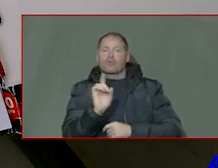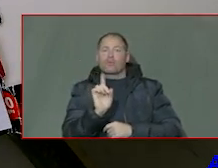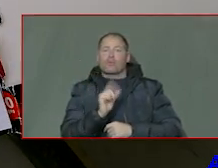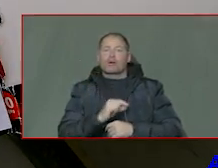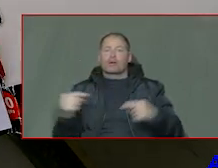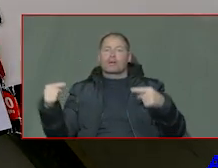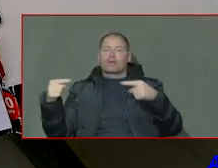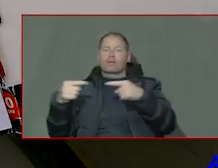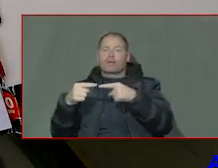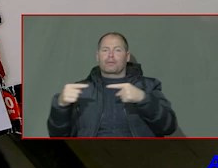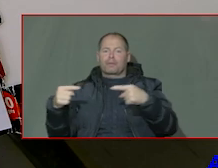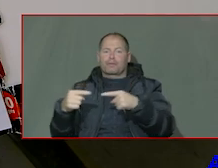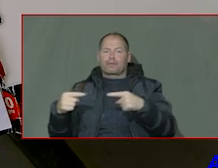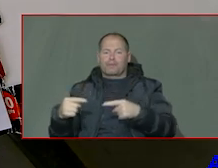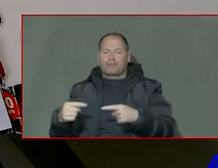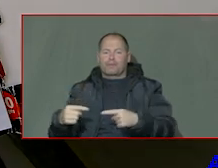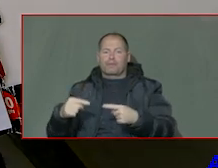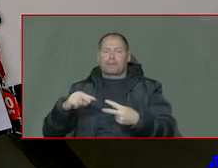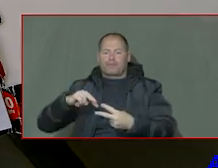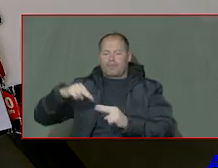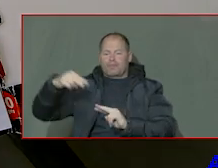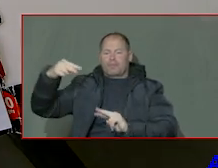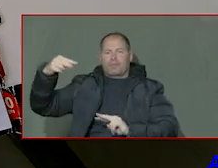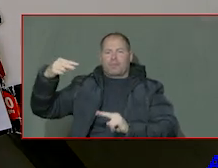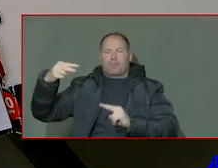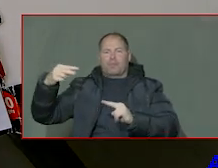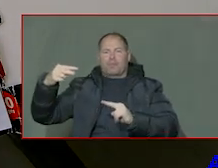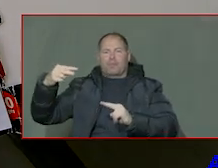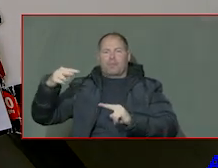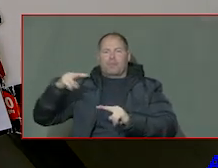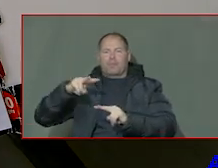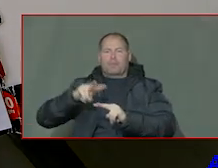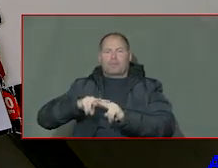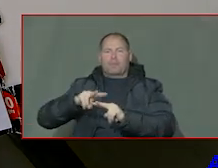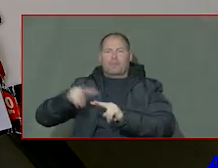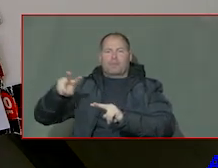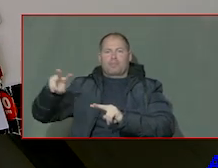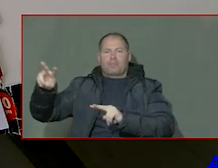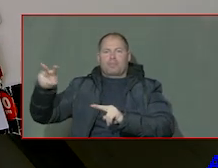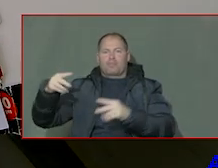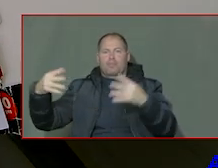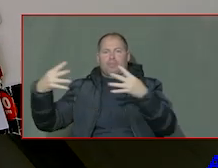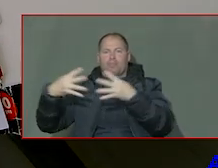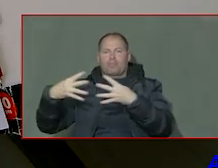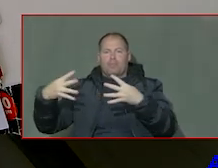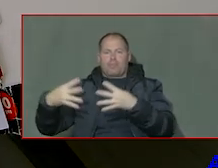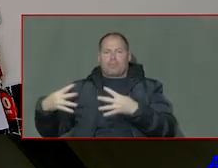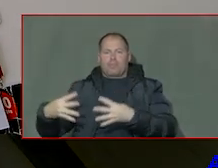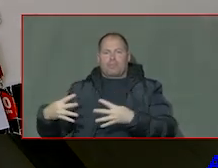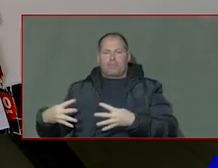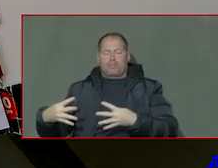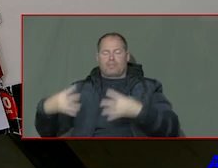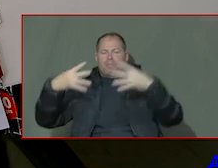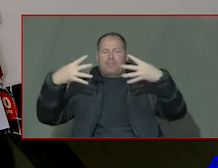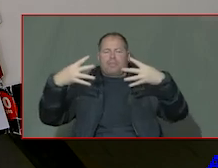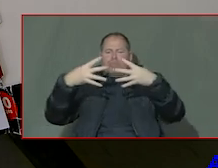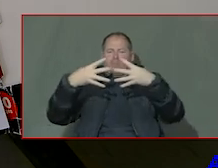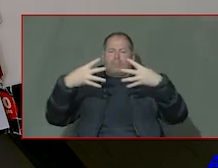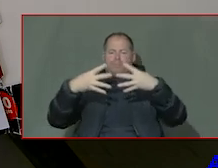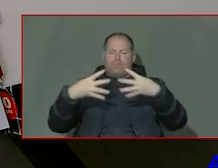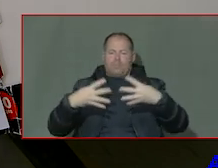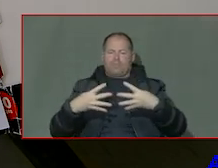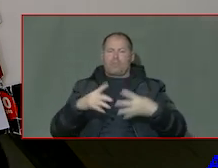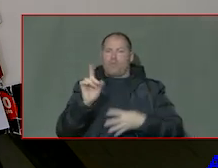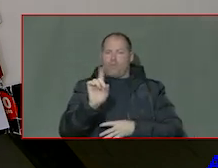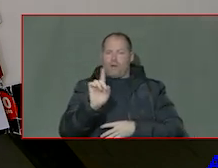the nitrogenous base. Again, where we must know that adenine pairs with what? Thymine. And